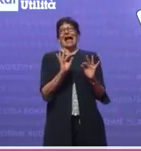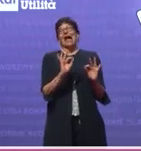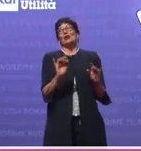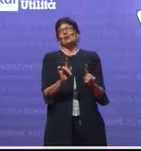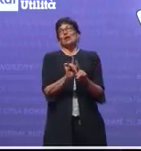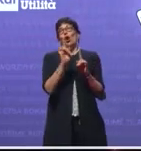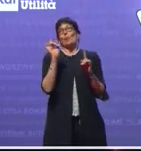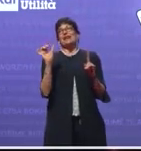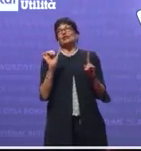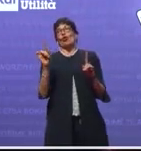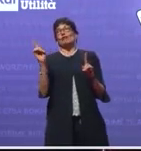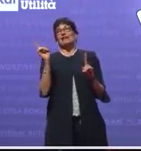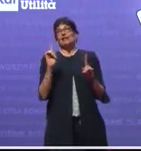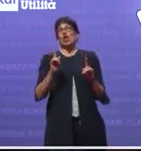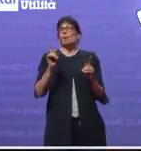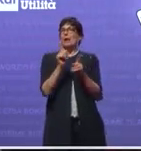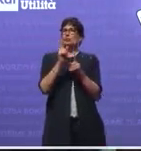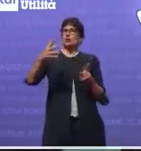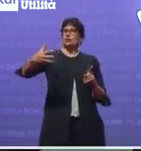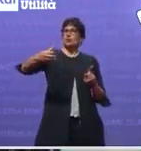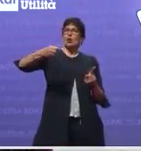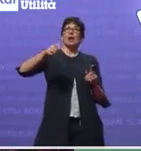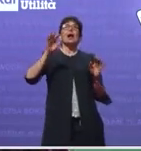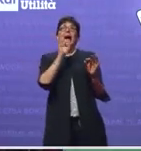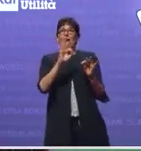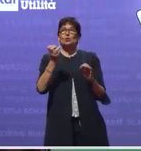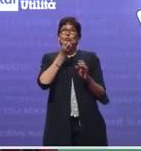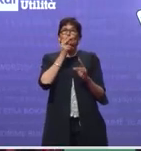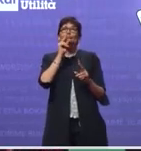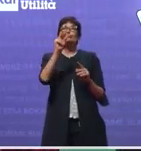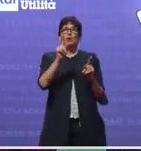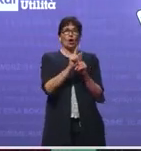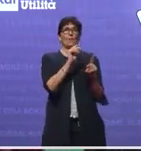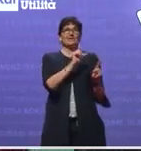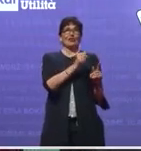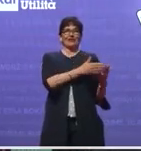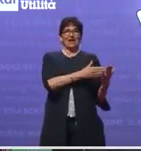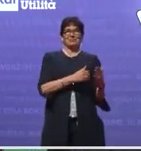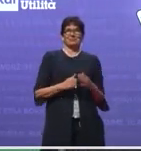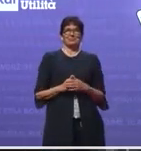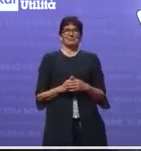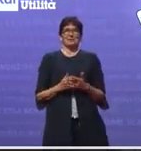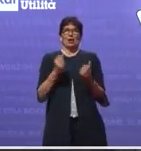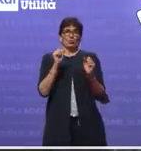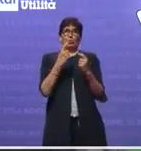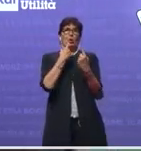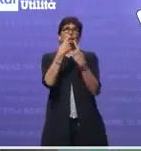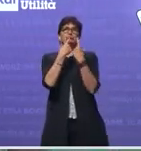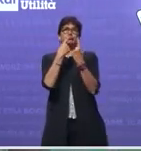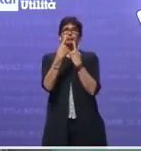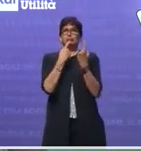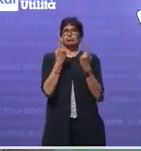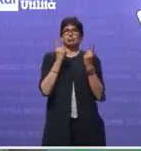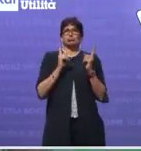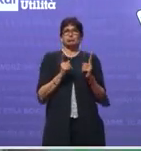themselves like Sophia. Others that you're familiar with can have a conversation with you like ChatGPT and do